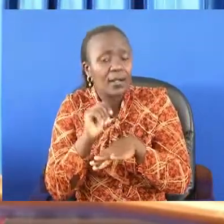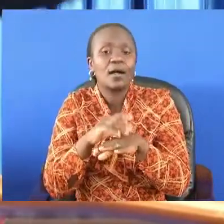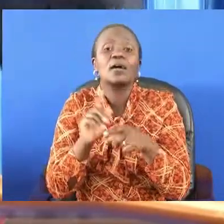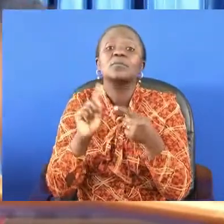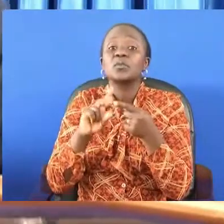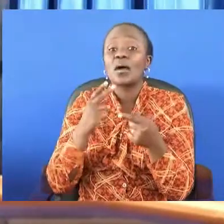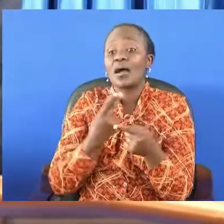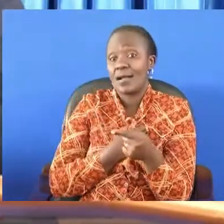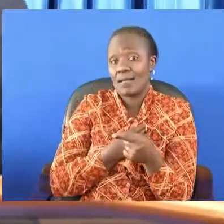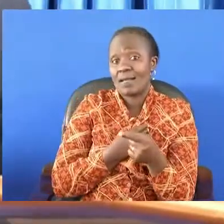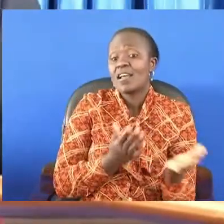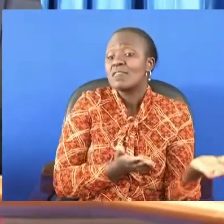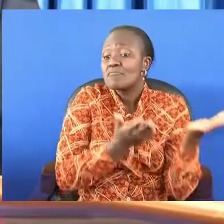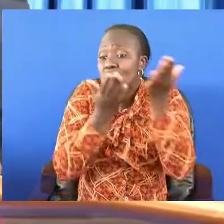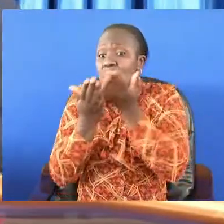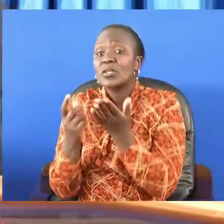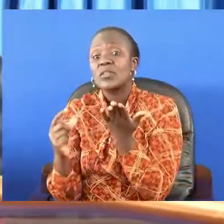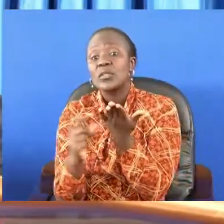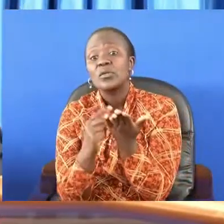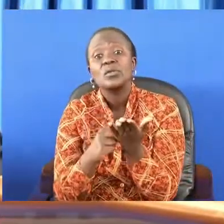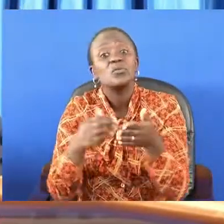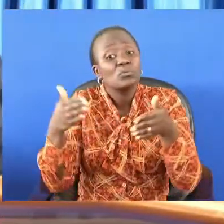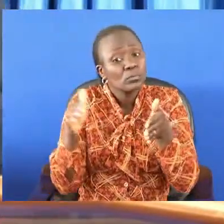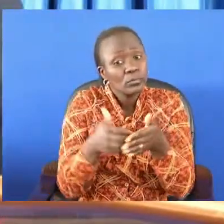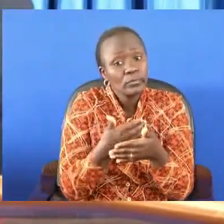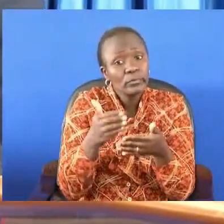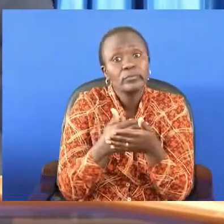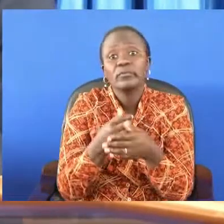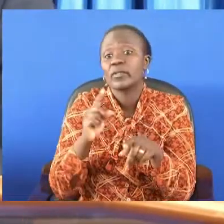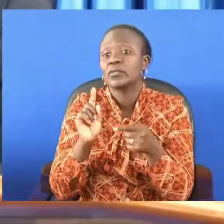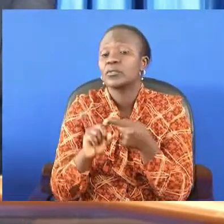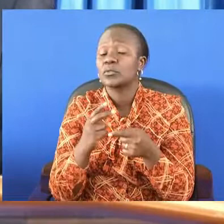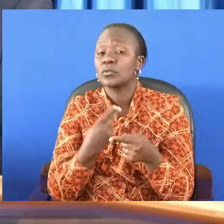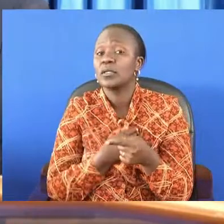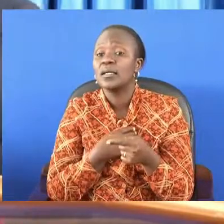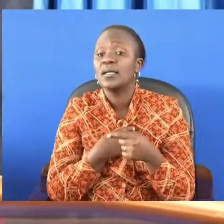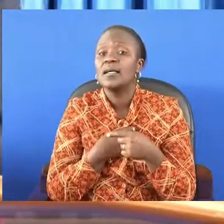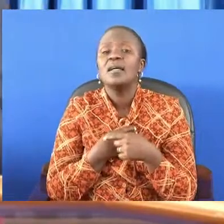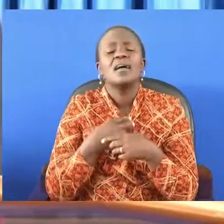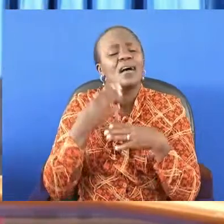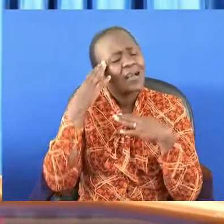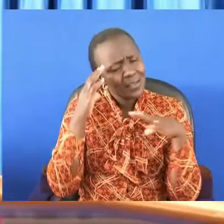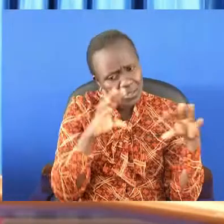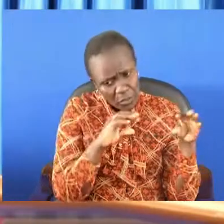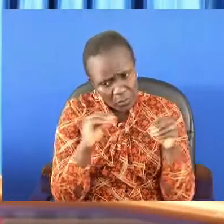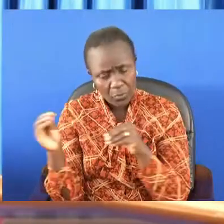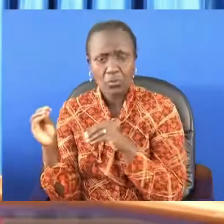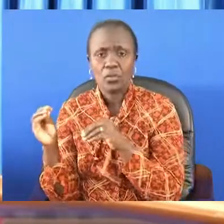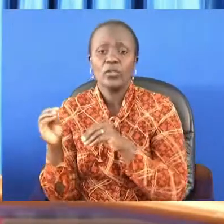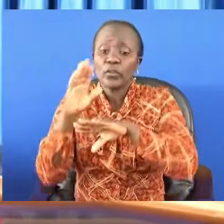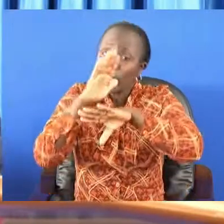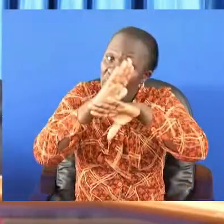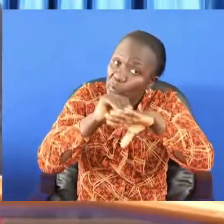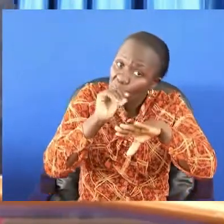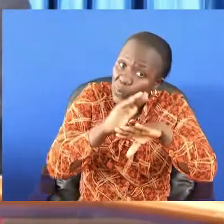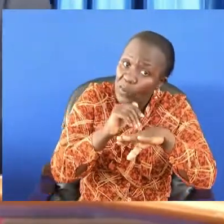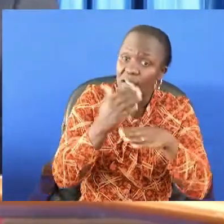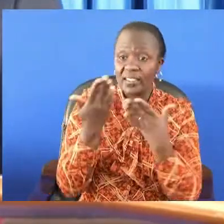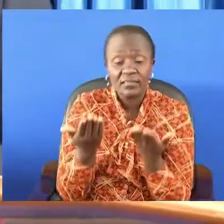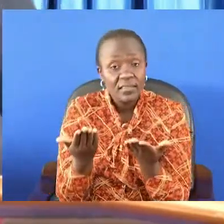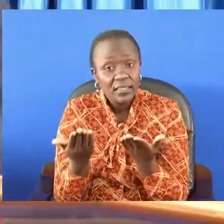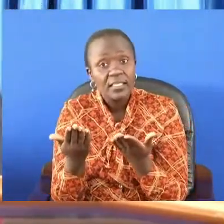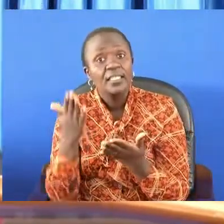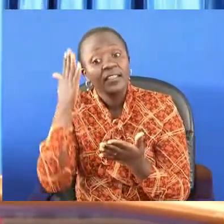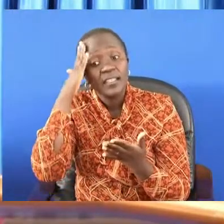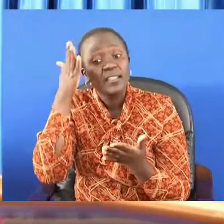to us and bring the good news to us. And so as they responded to the Macedonian call,